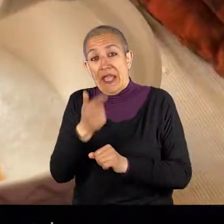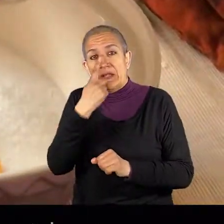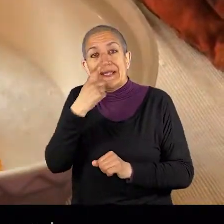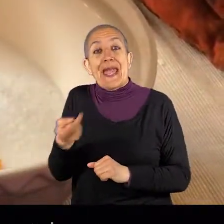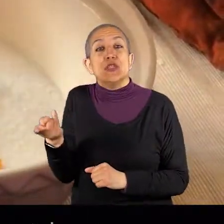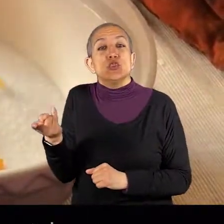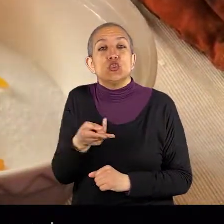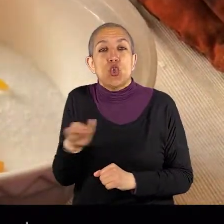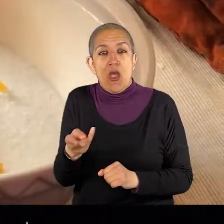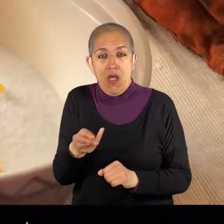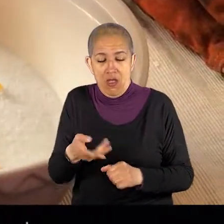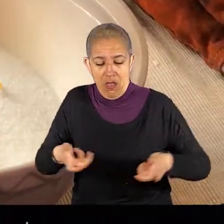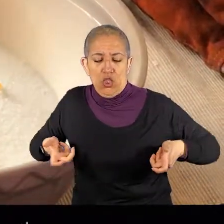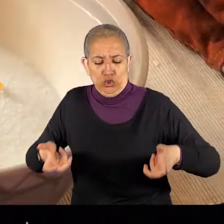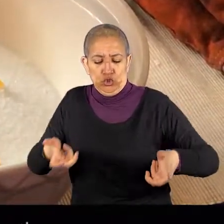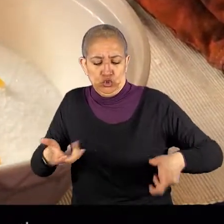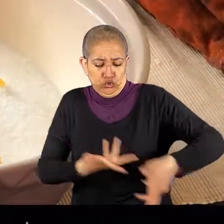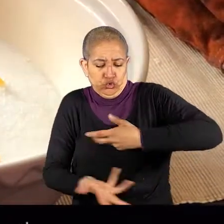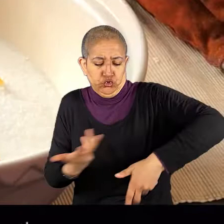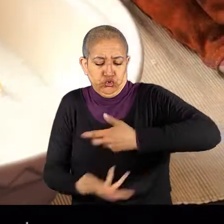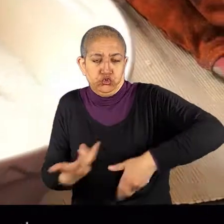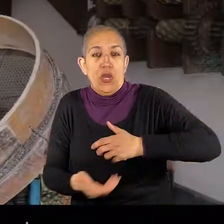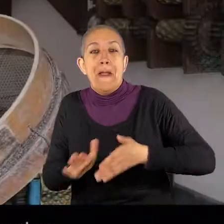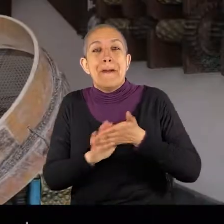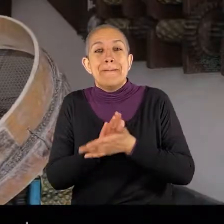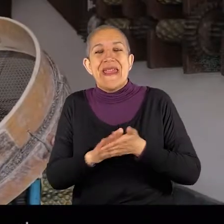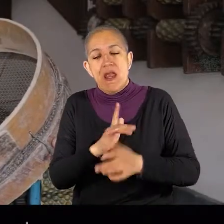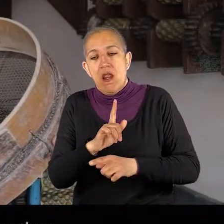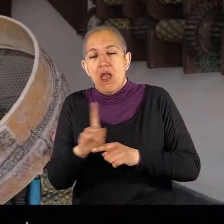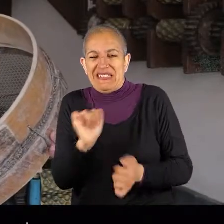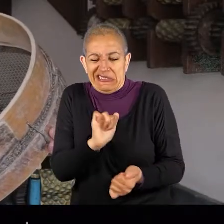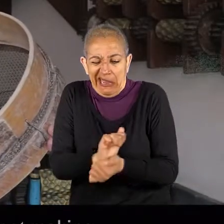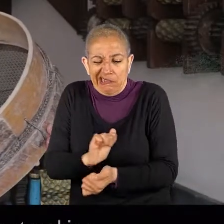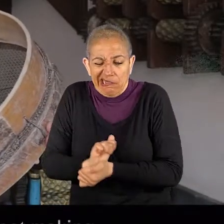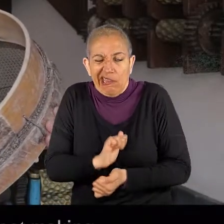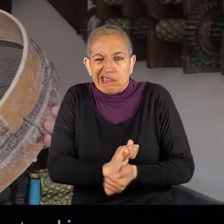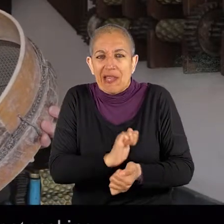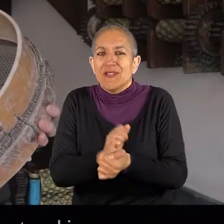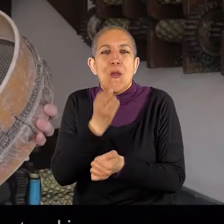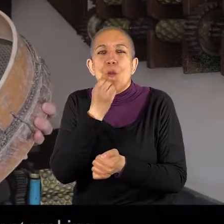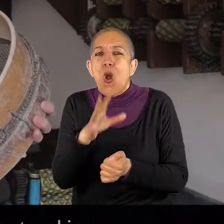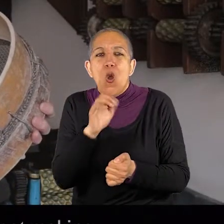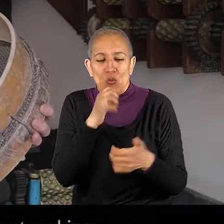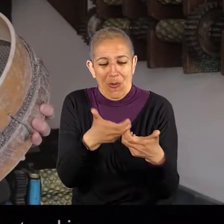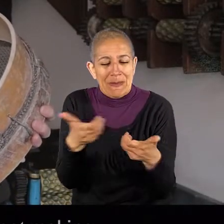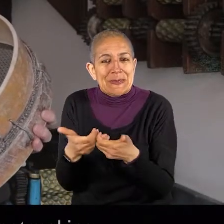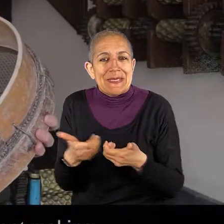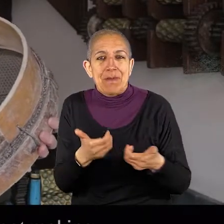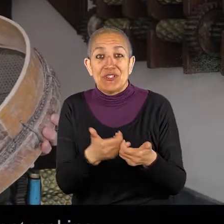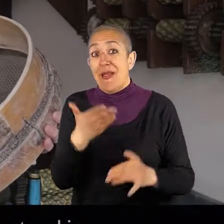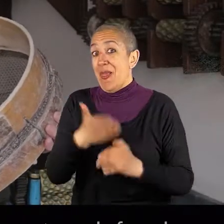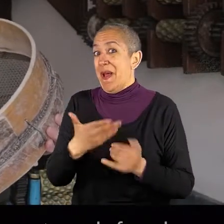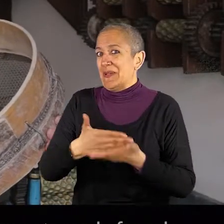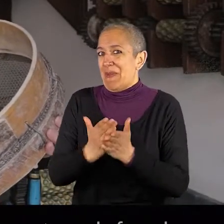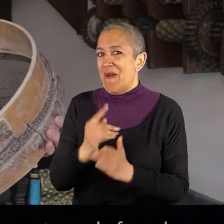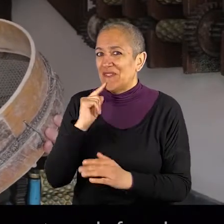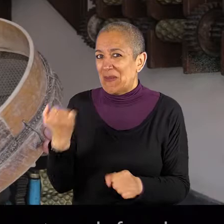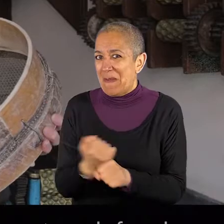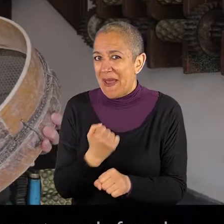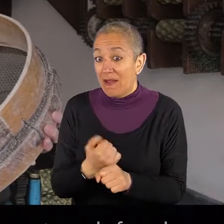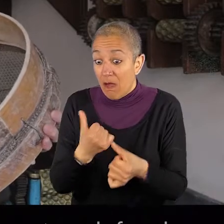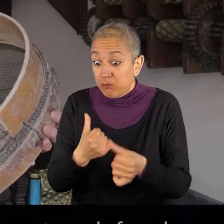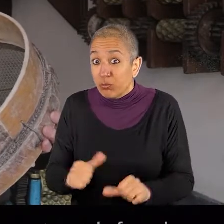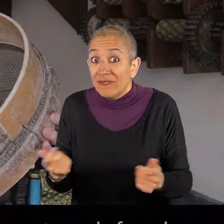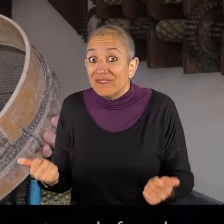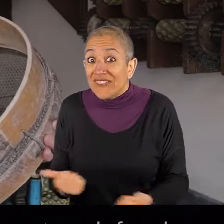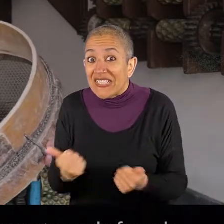in sugar so that they don't stick together. And that was the last part of the sweet making. Once that was